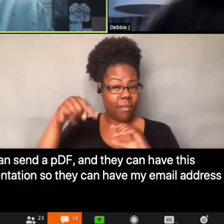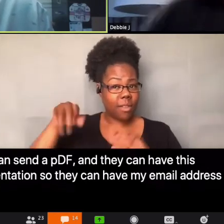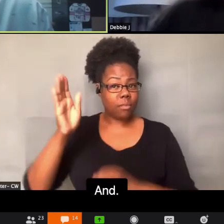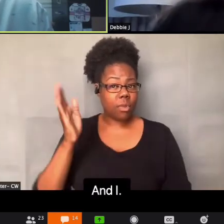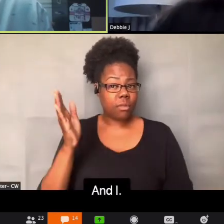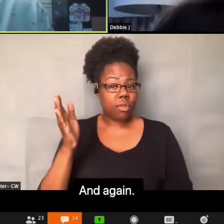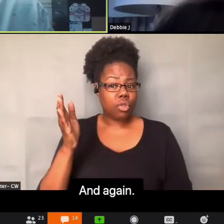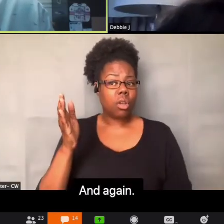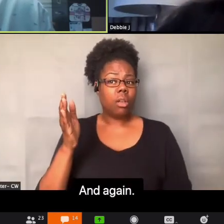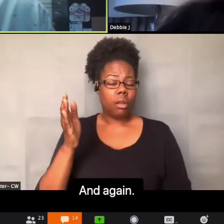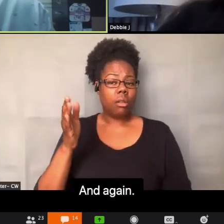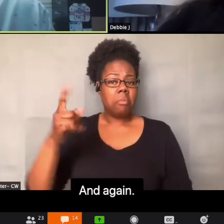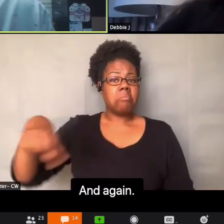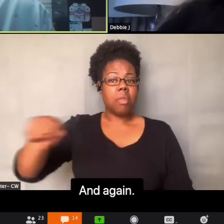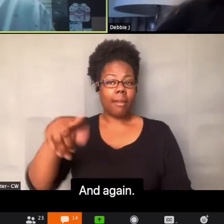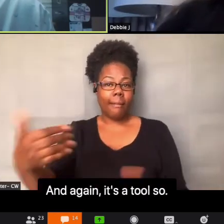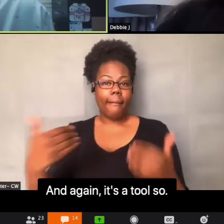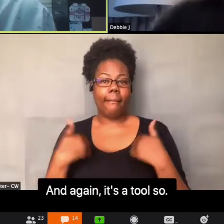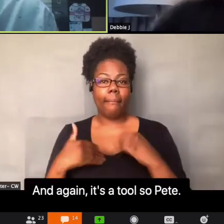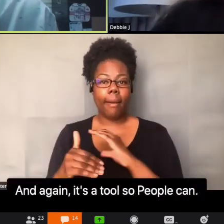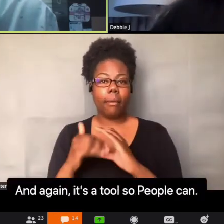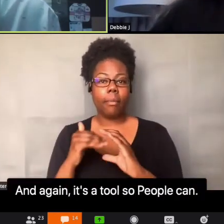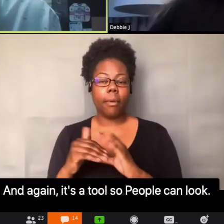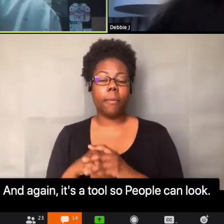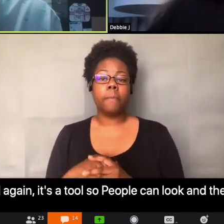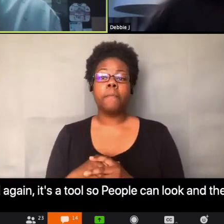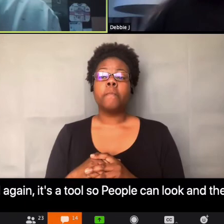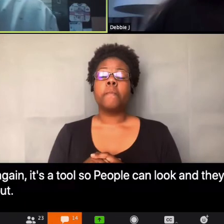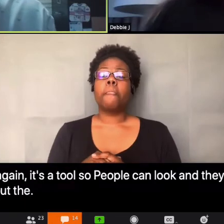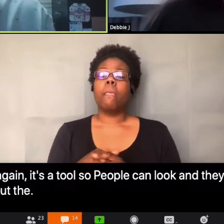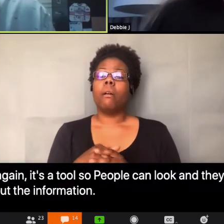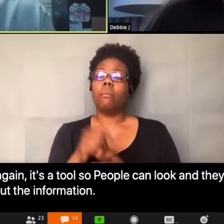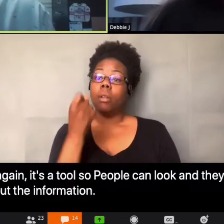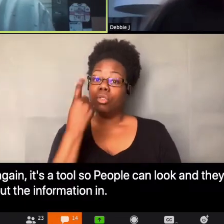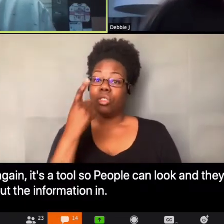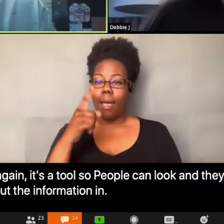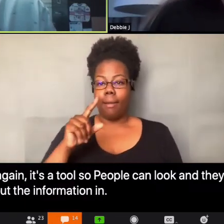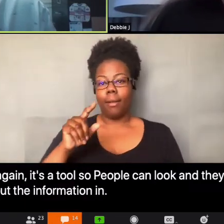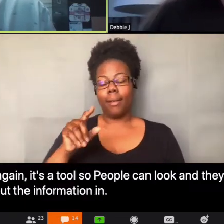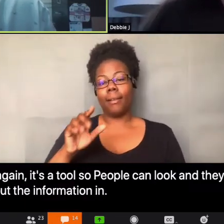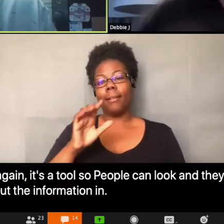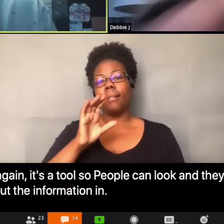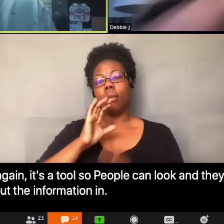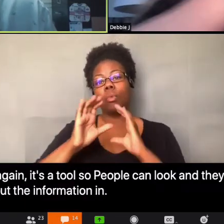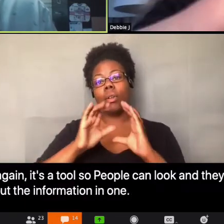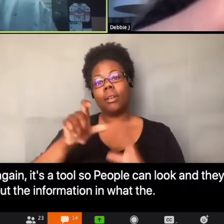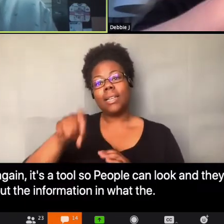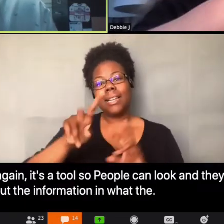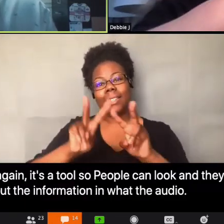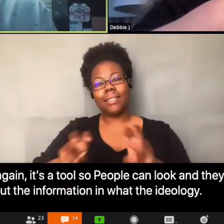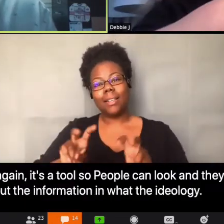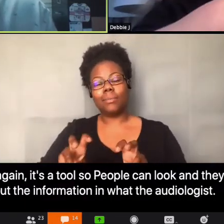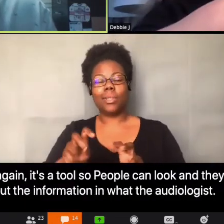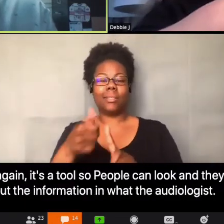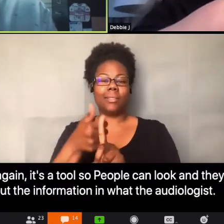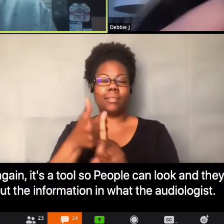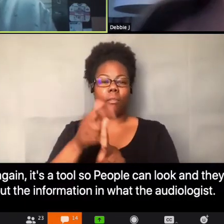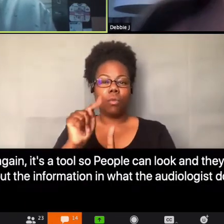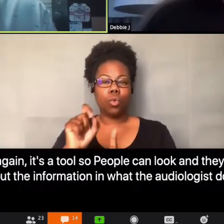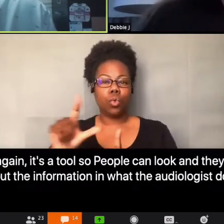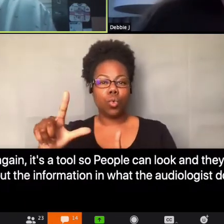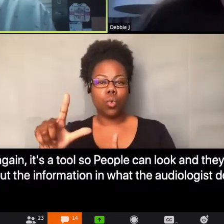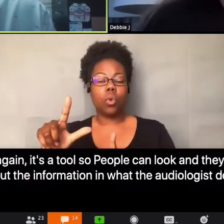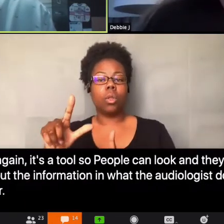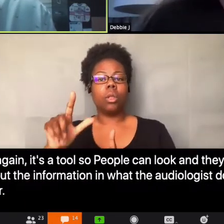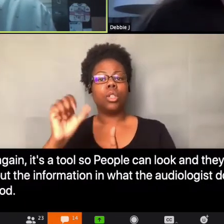And again, it's a tool so people can look and they can put the information in what the audiologist does and